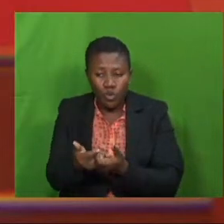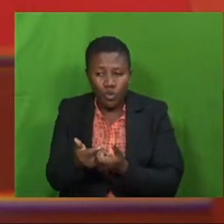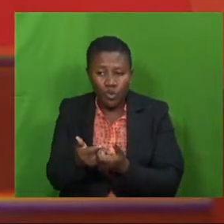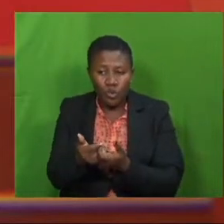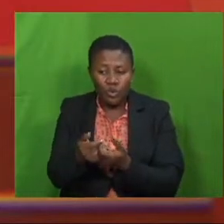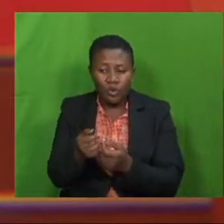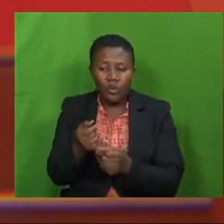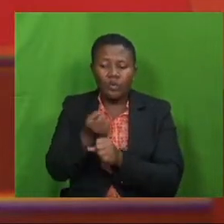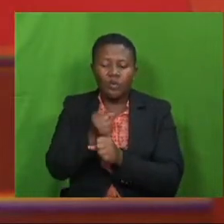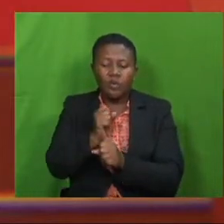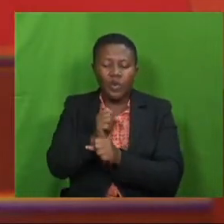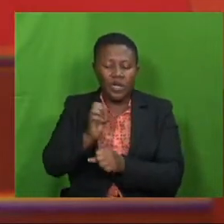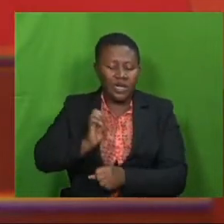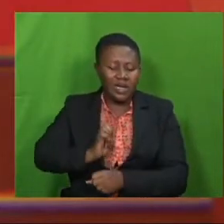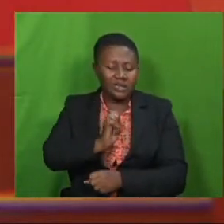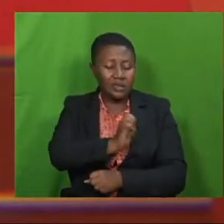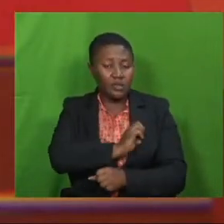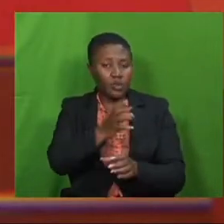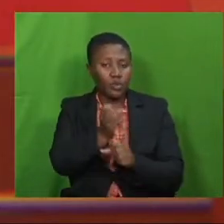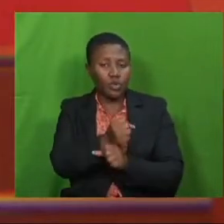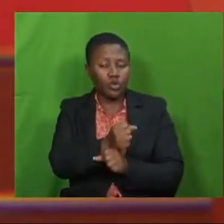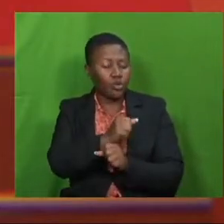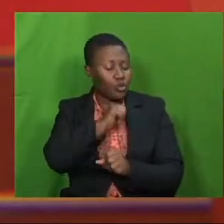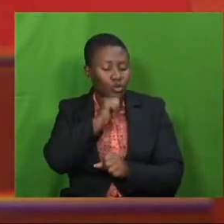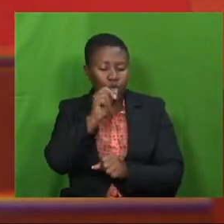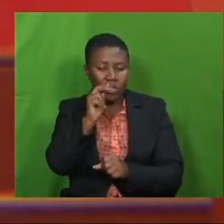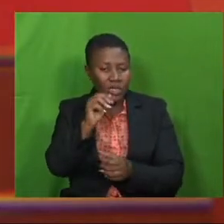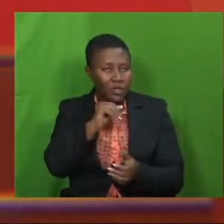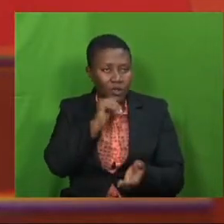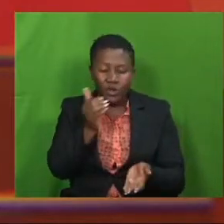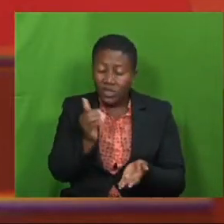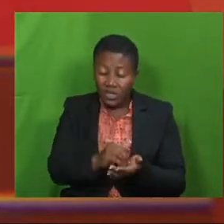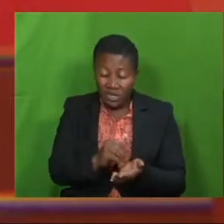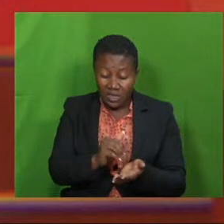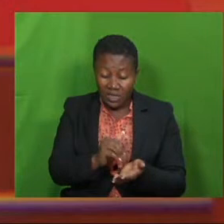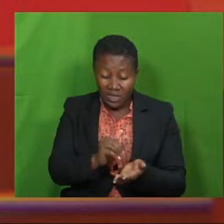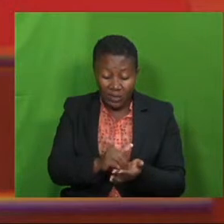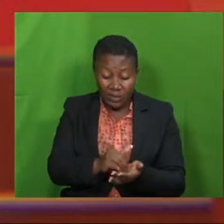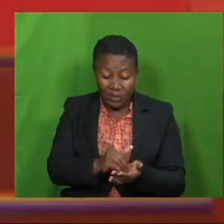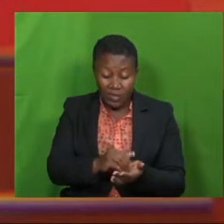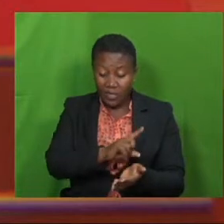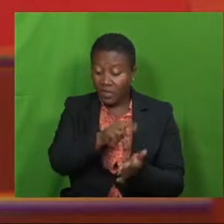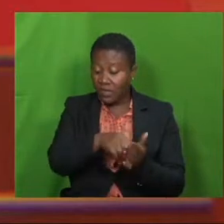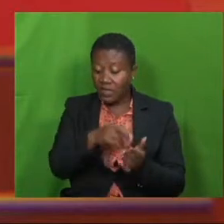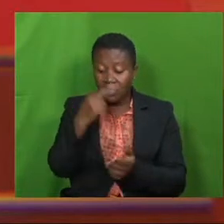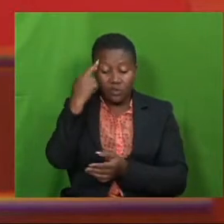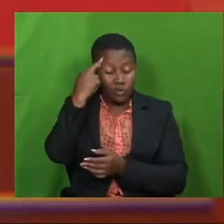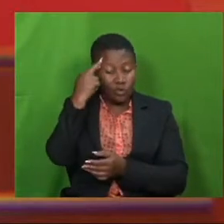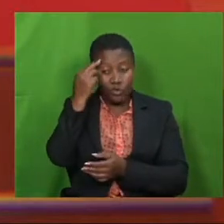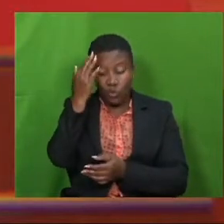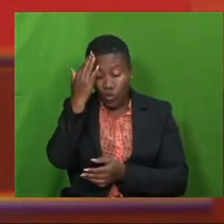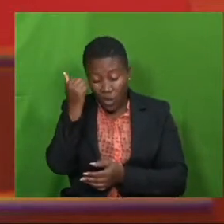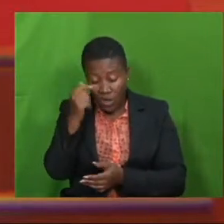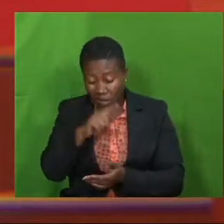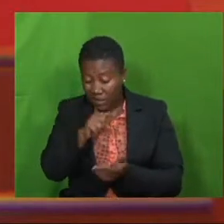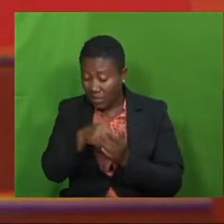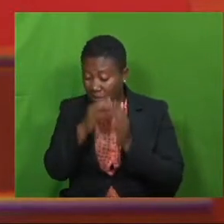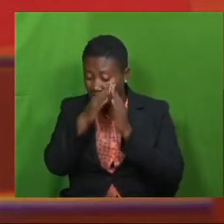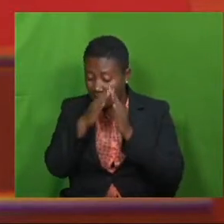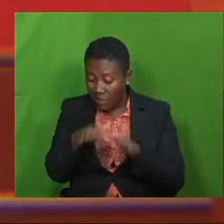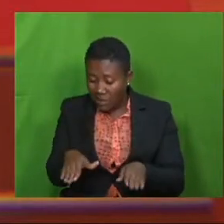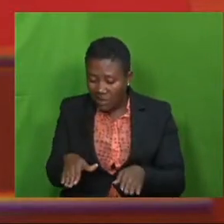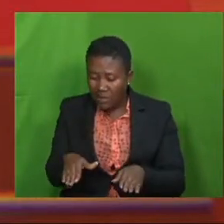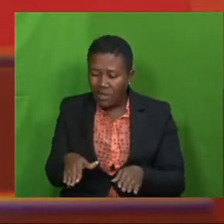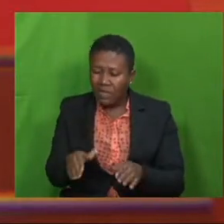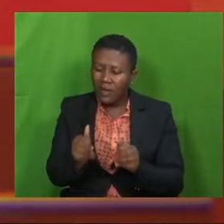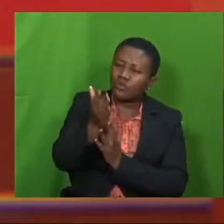the executive are no more. It is for this reason that the House during this meeting went through